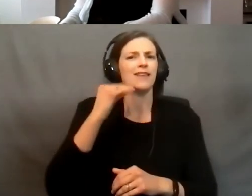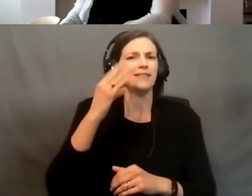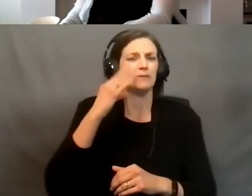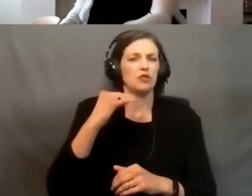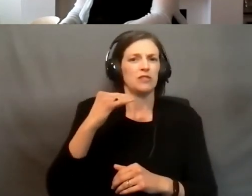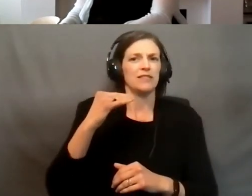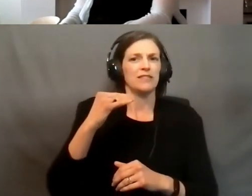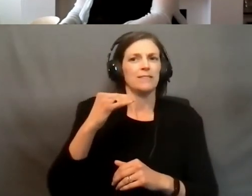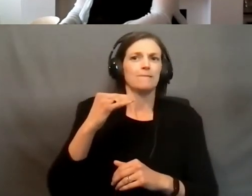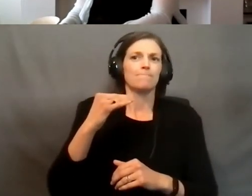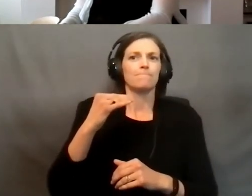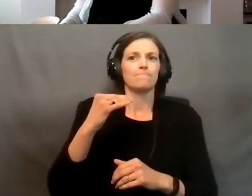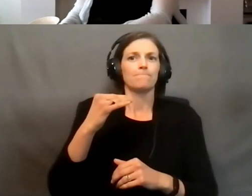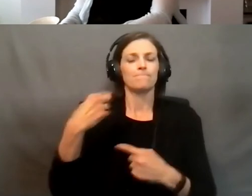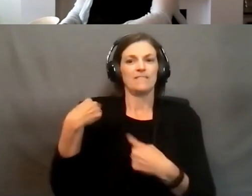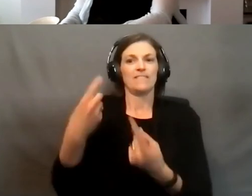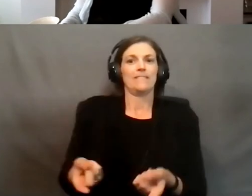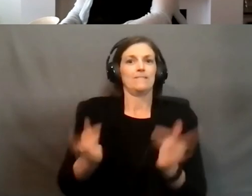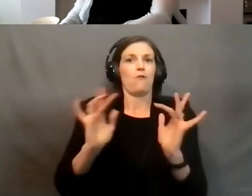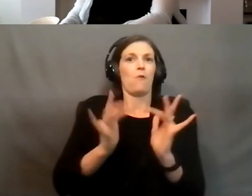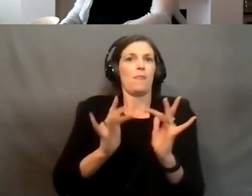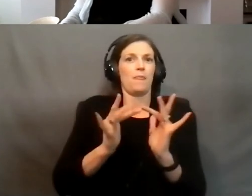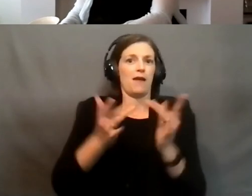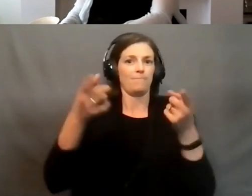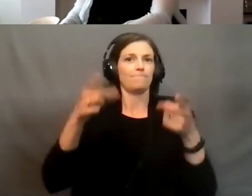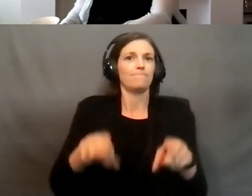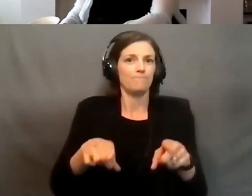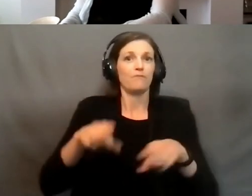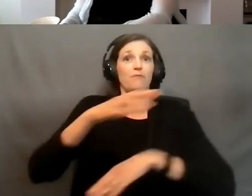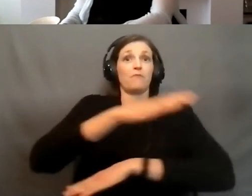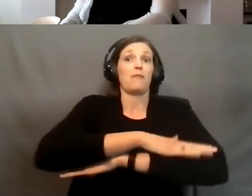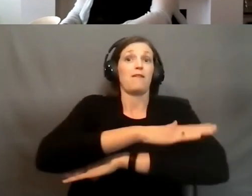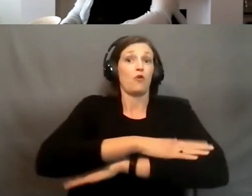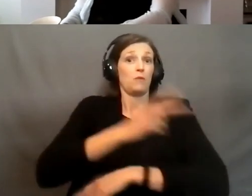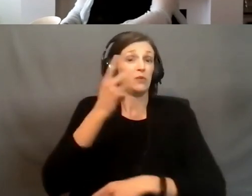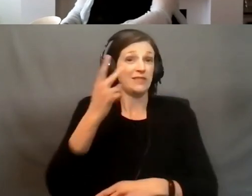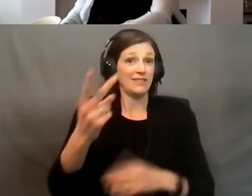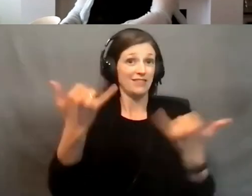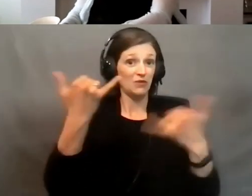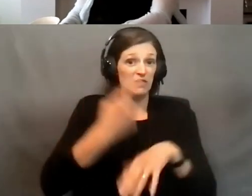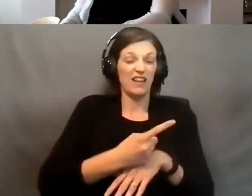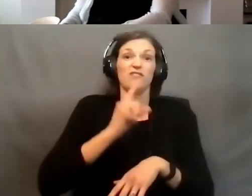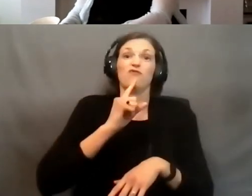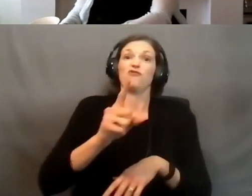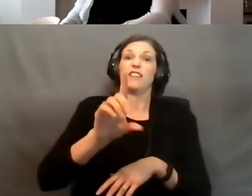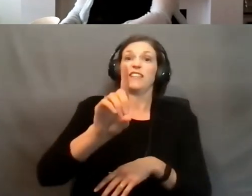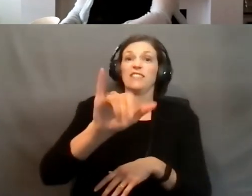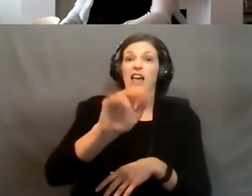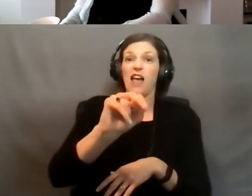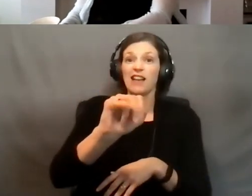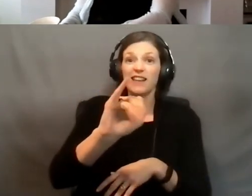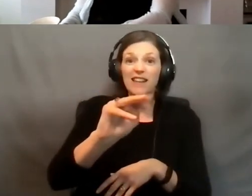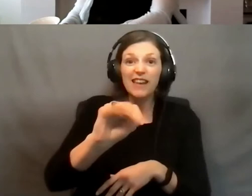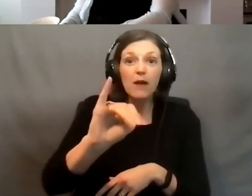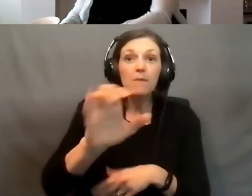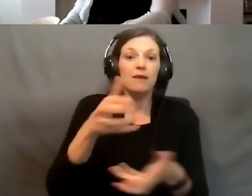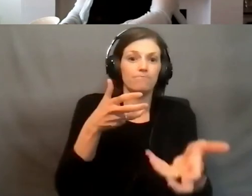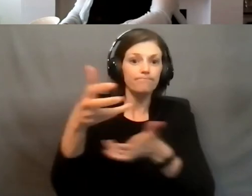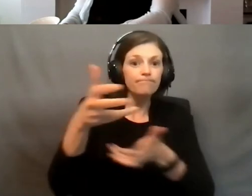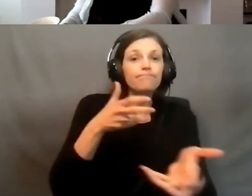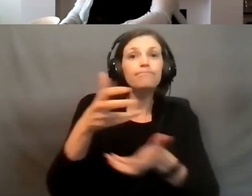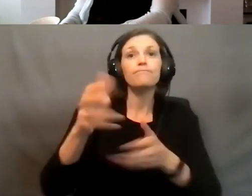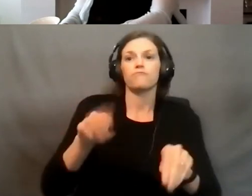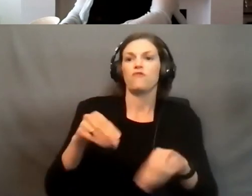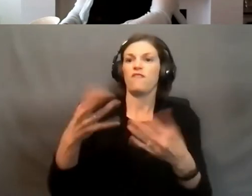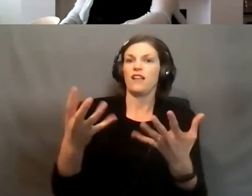online. The platform that you're going to see today is very dynamic, very interactive, provides you with many